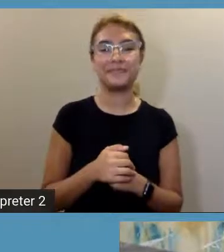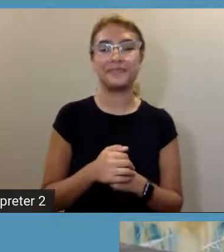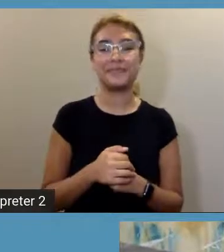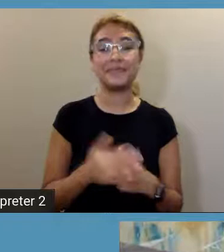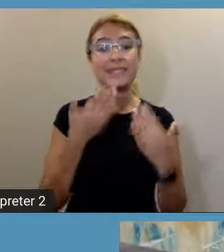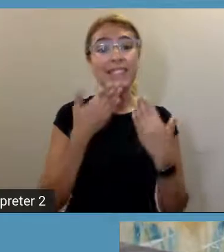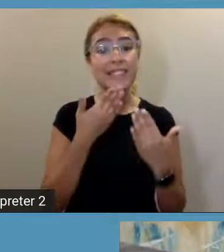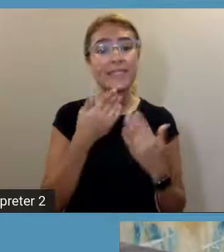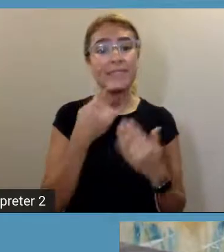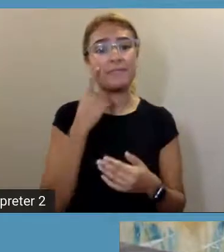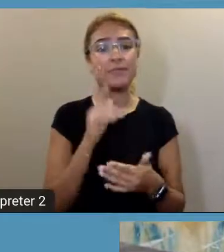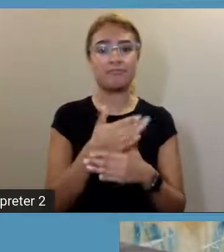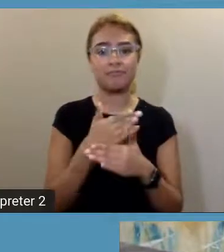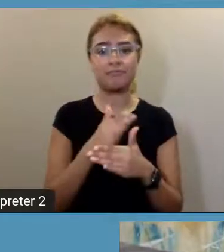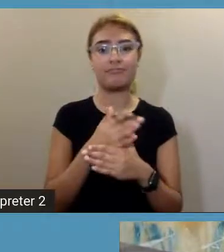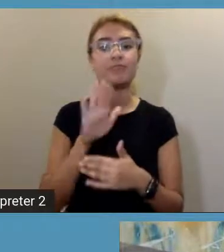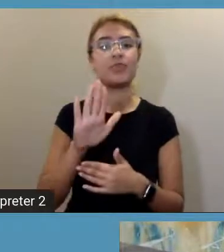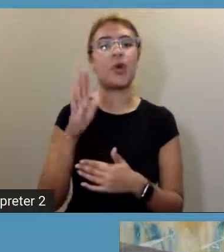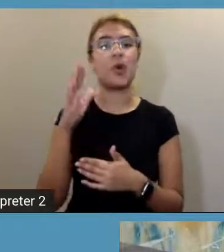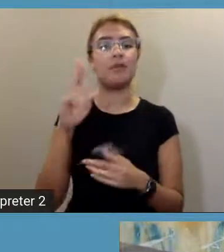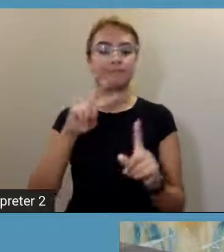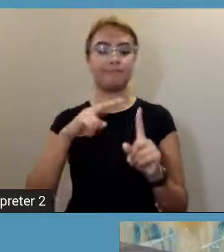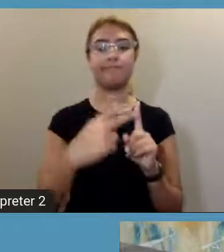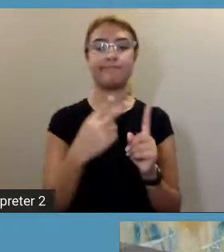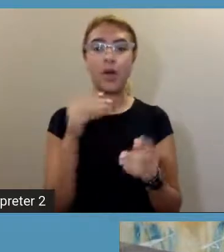you for sharing your perspective on that.